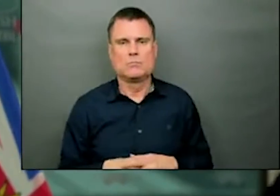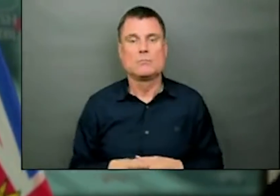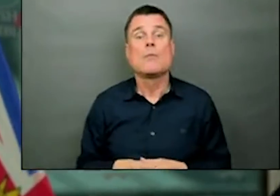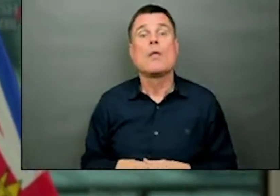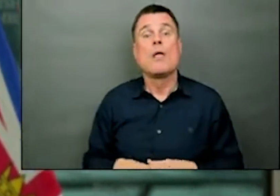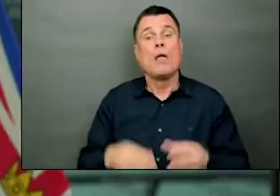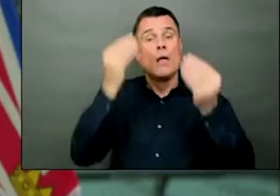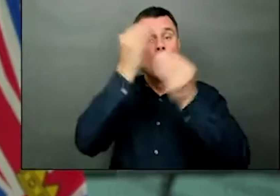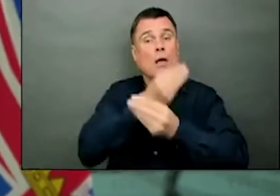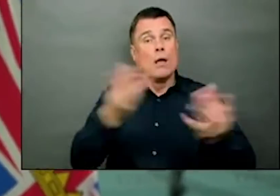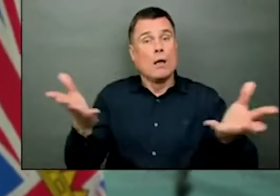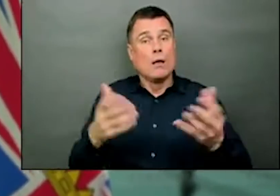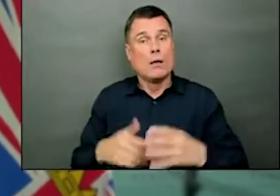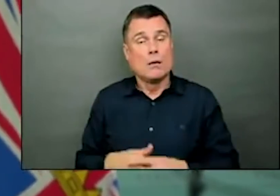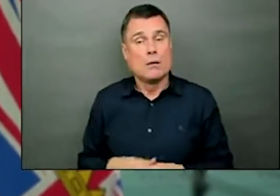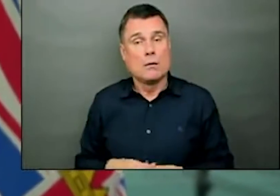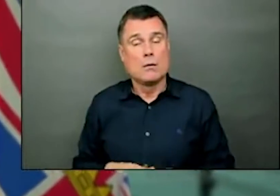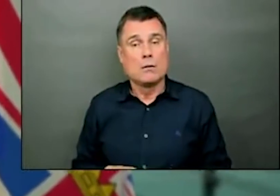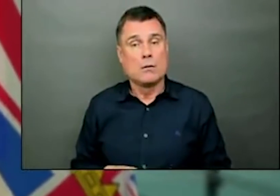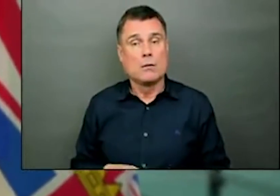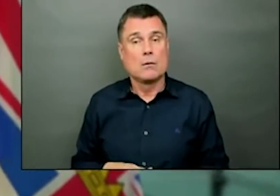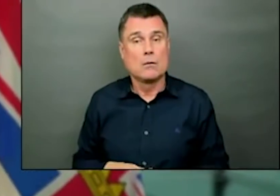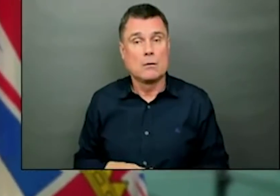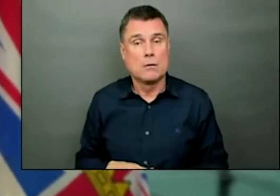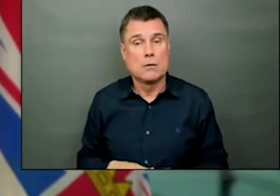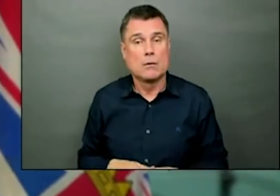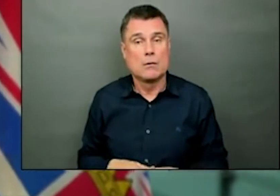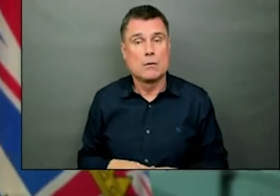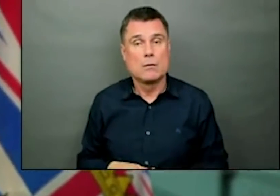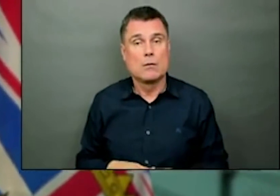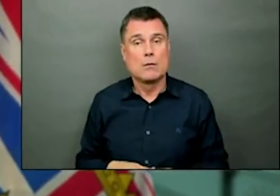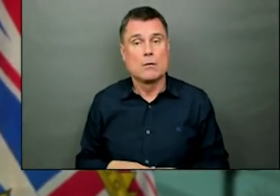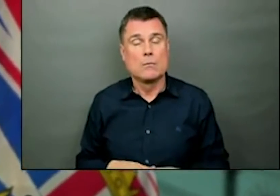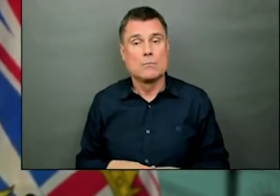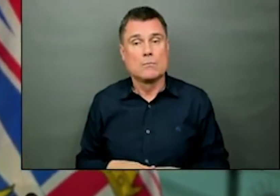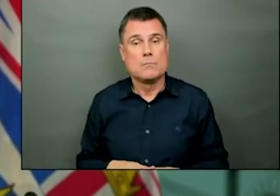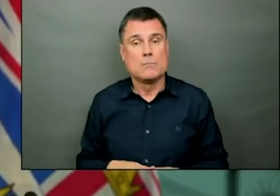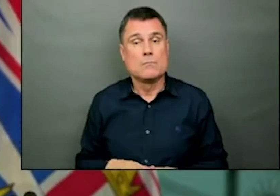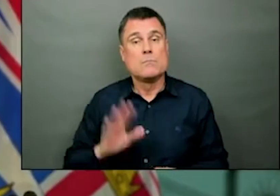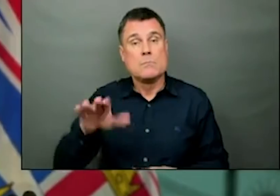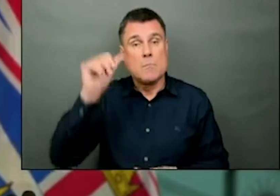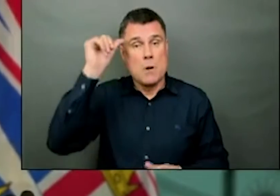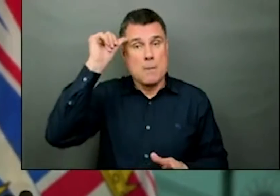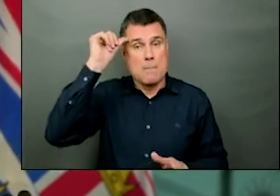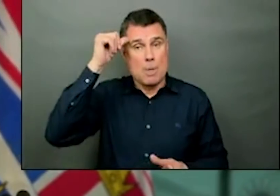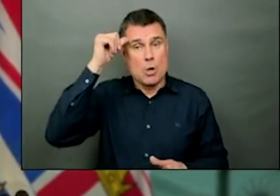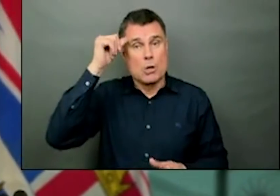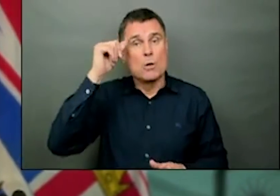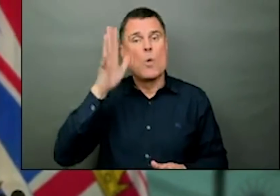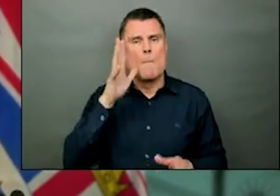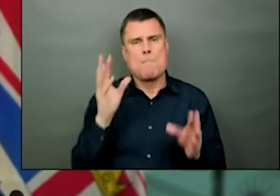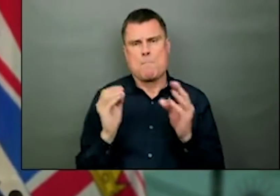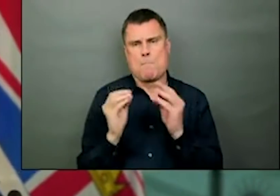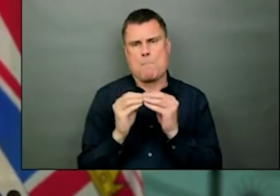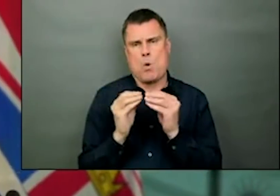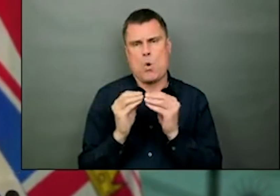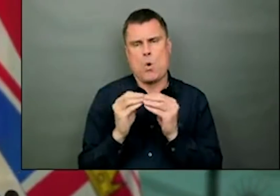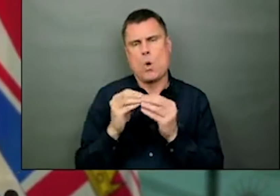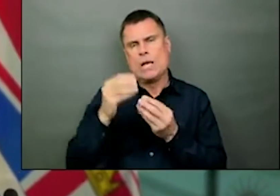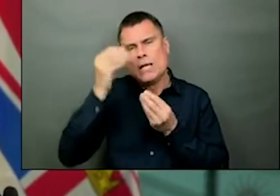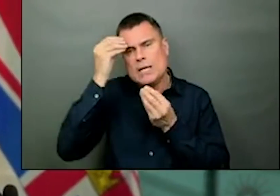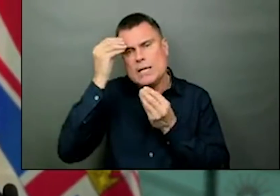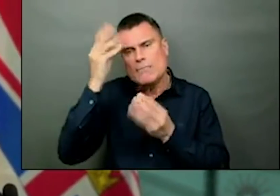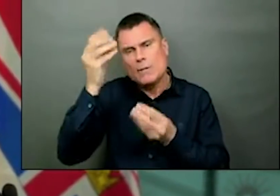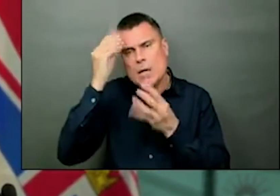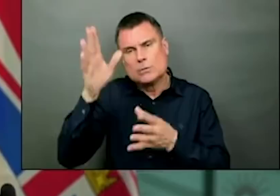a reminder to everybody on the phone line, Dr. Gustafson and Minister Dix will release a statement this afternoon with the latest information